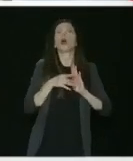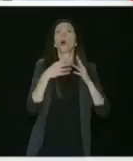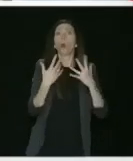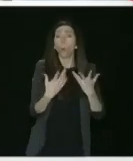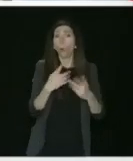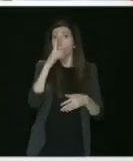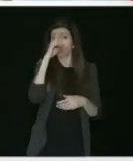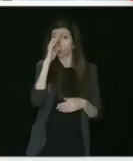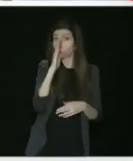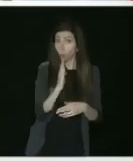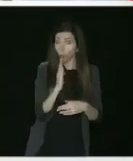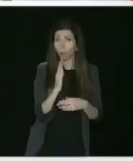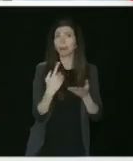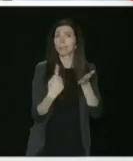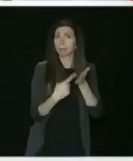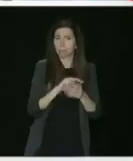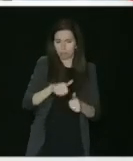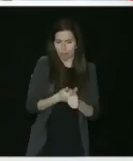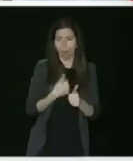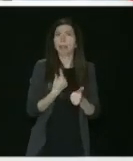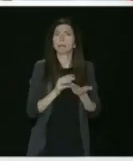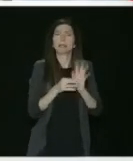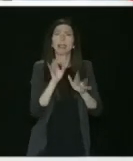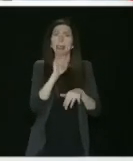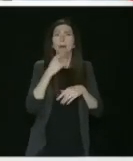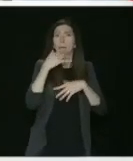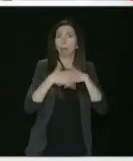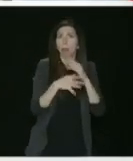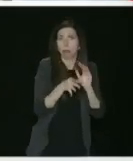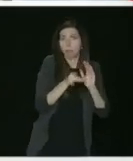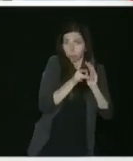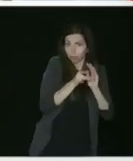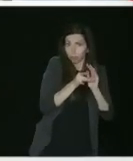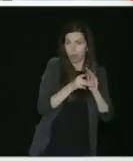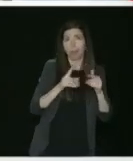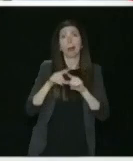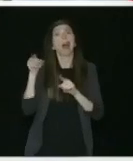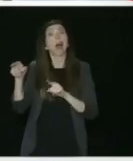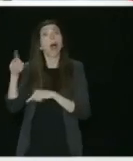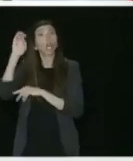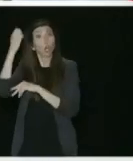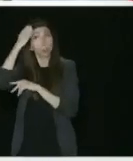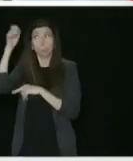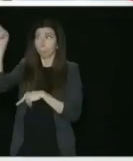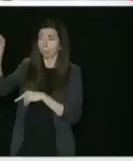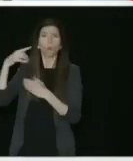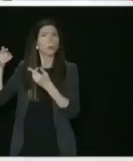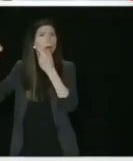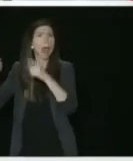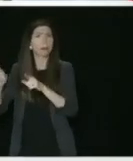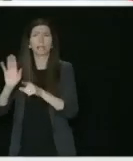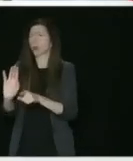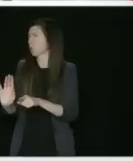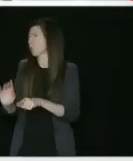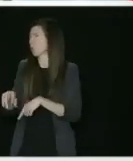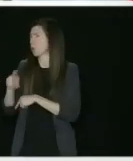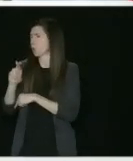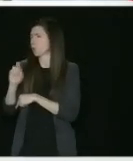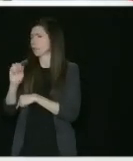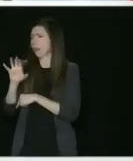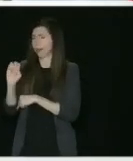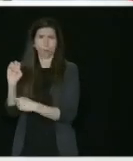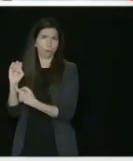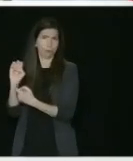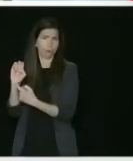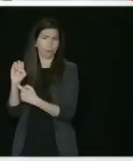as well are caused by clots. When we're talking about the cases in Europe of this very rare type of clot and low platelet